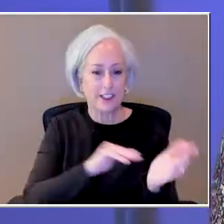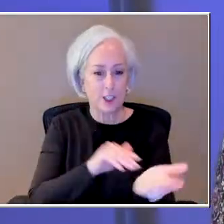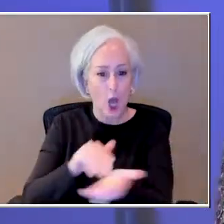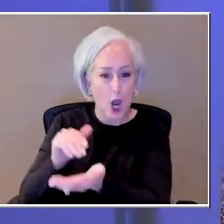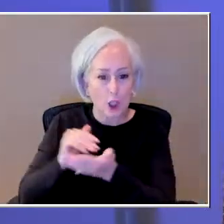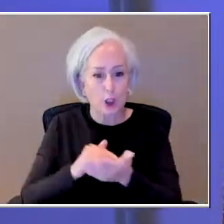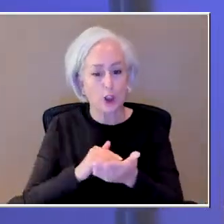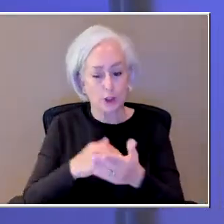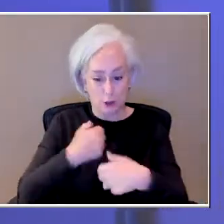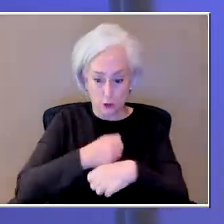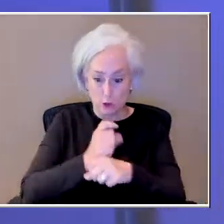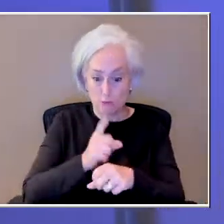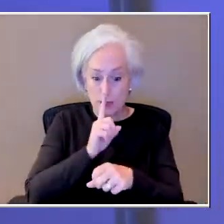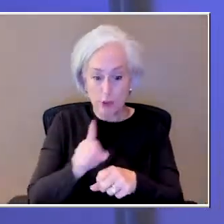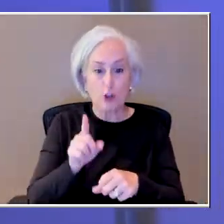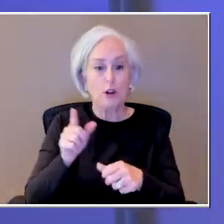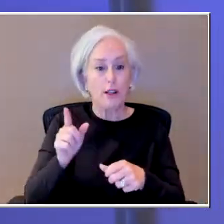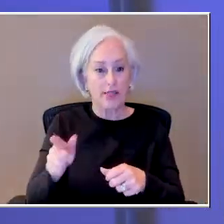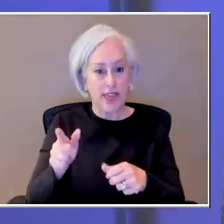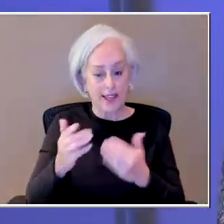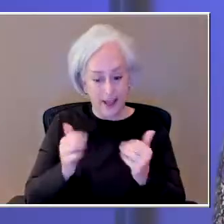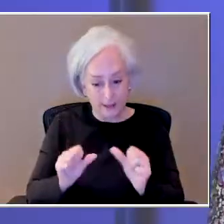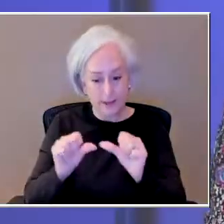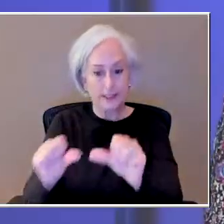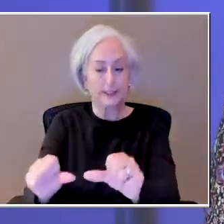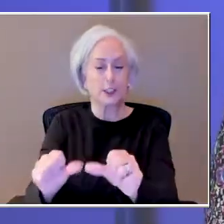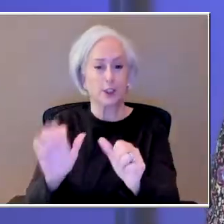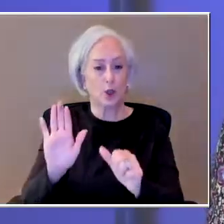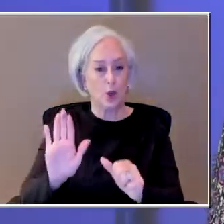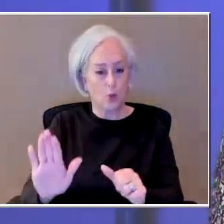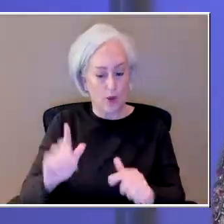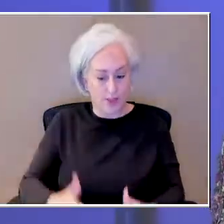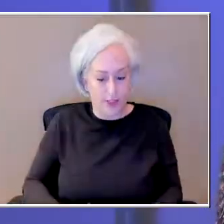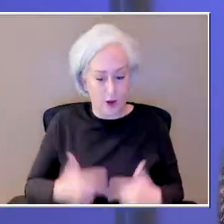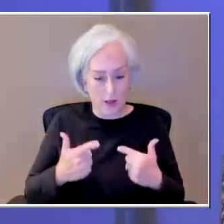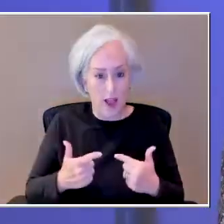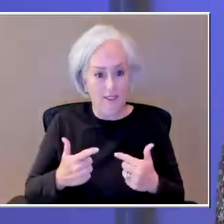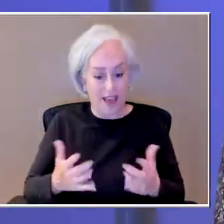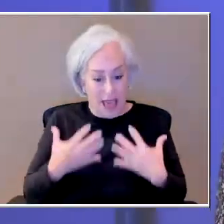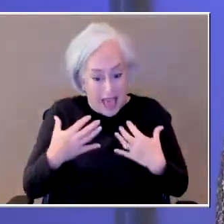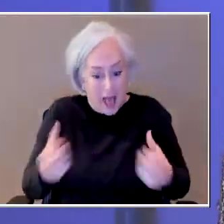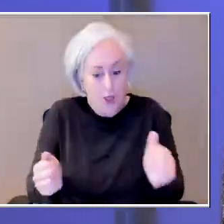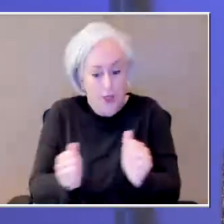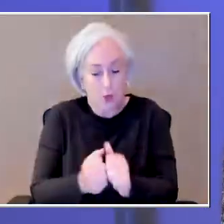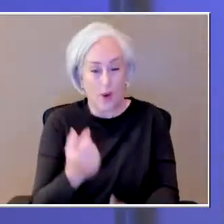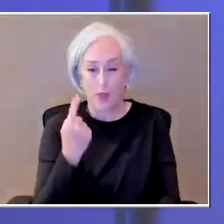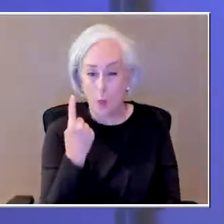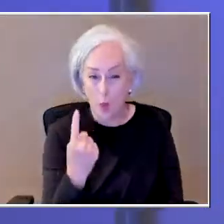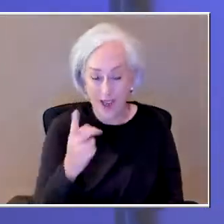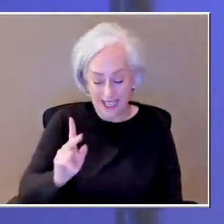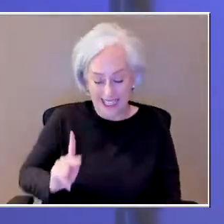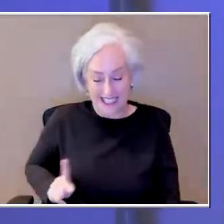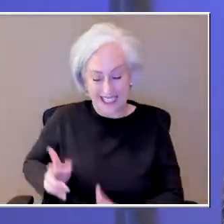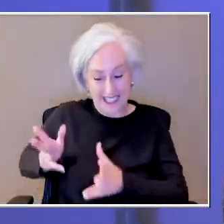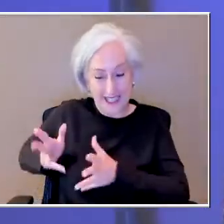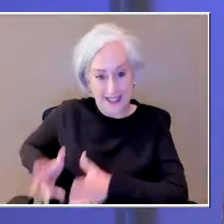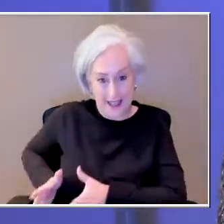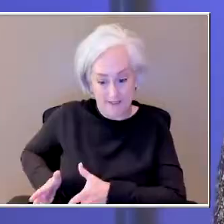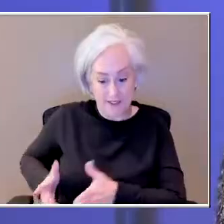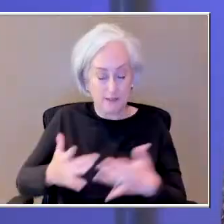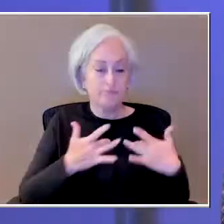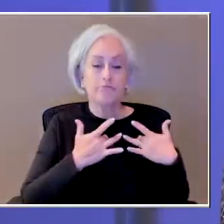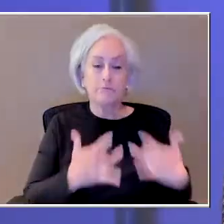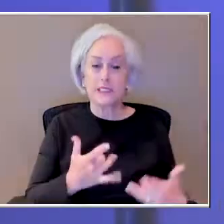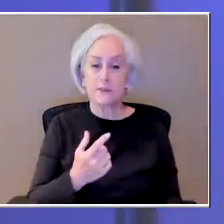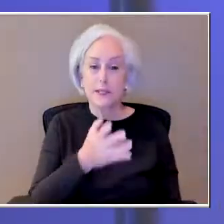that they can live their life healthy with one kidney. And fortunately, usually parents are a good match since they